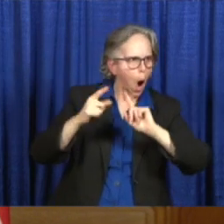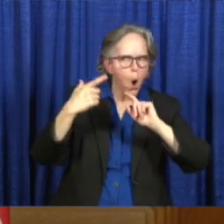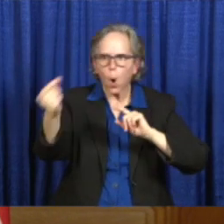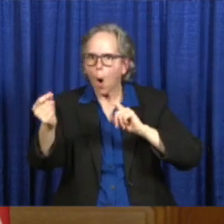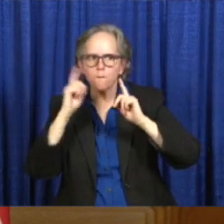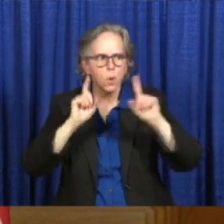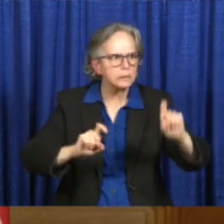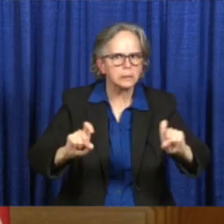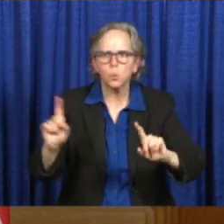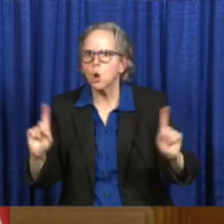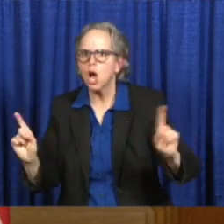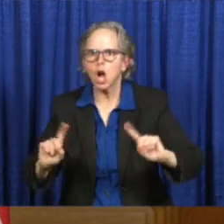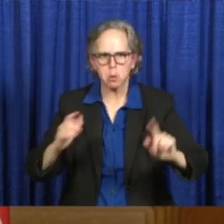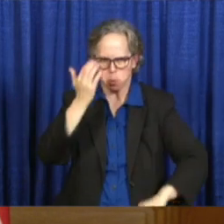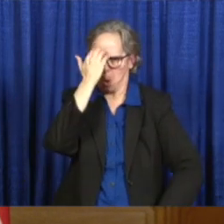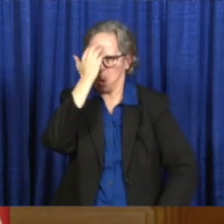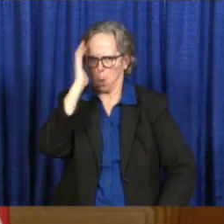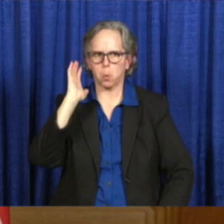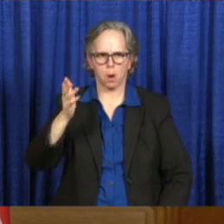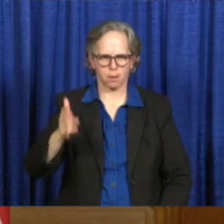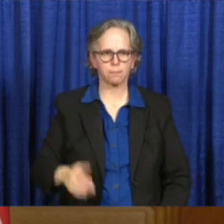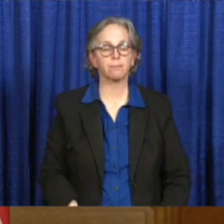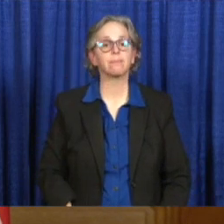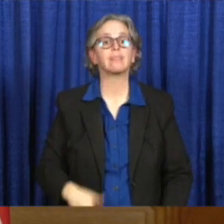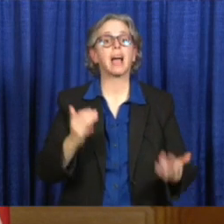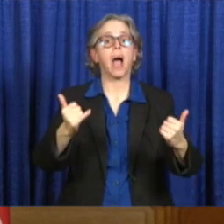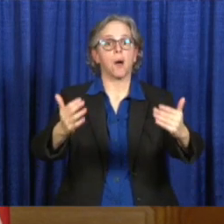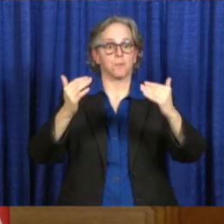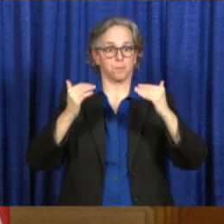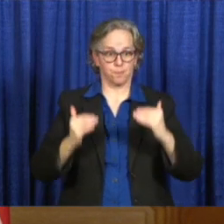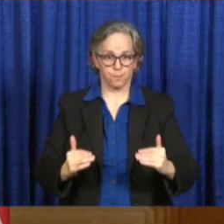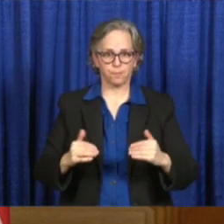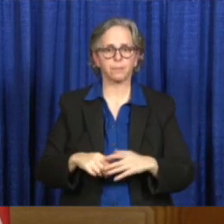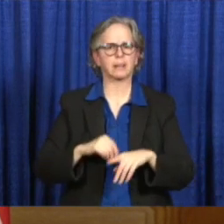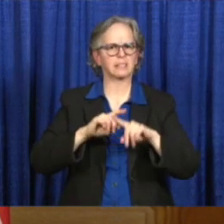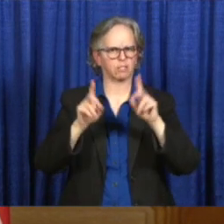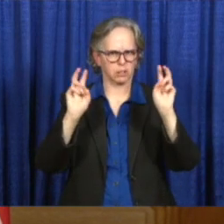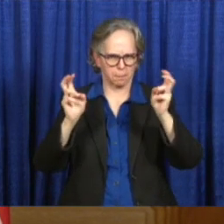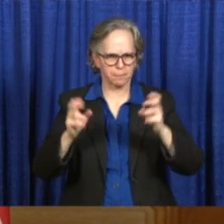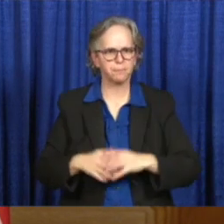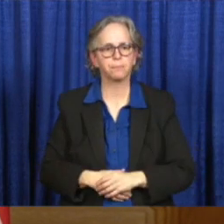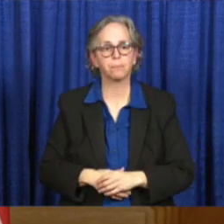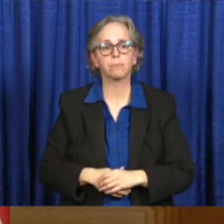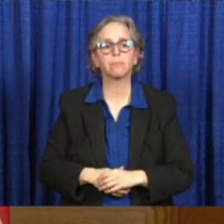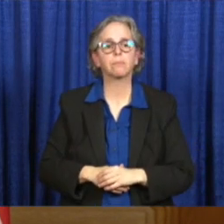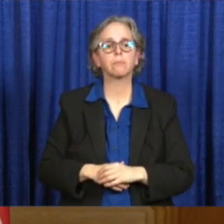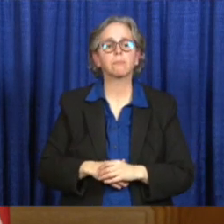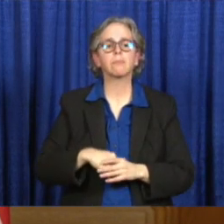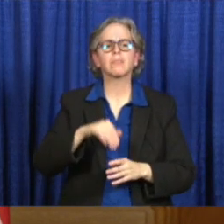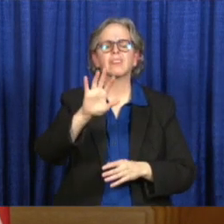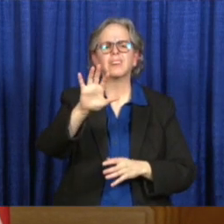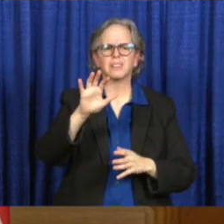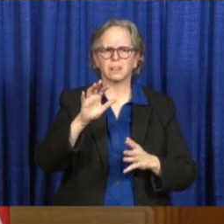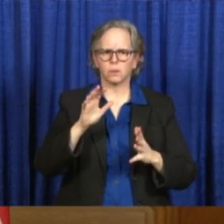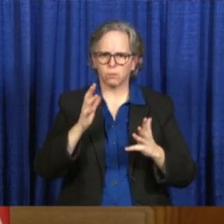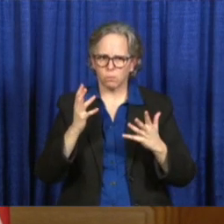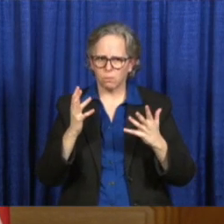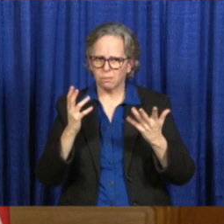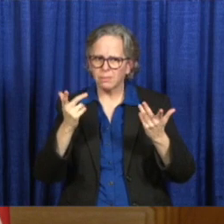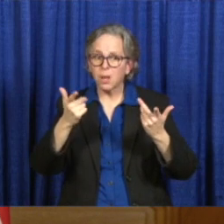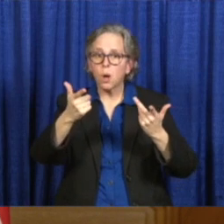Let me move to another topic. To help ensure our most vulnerable Ohioans have access to food while this is all going